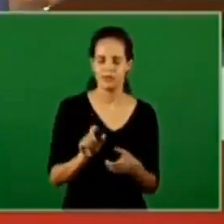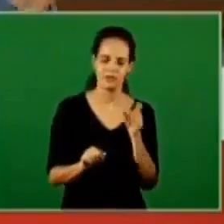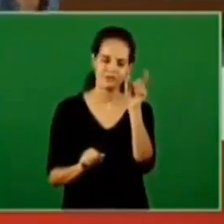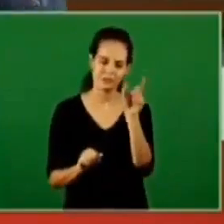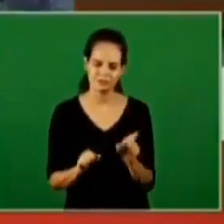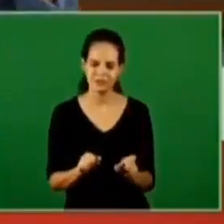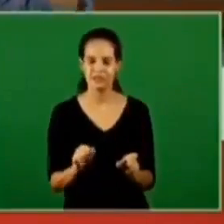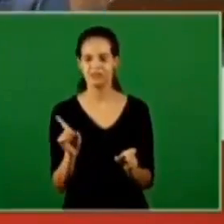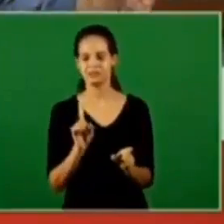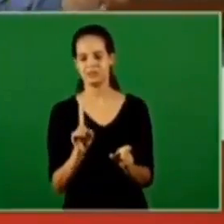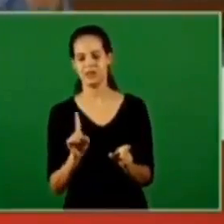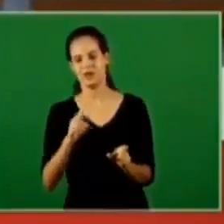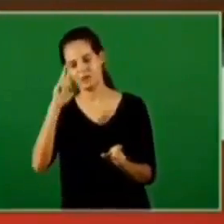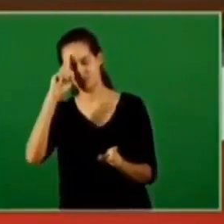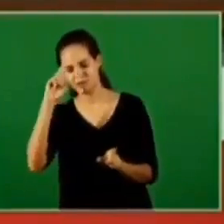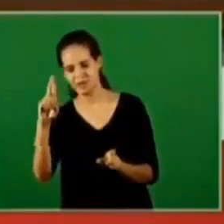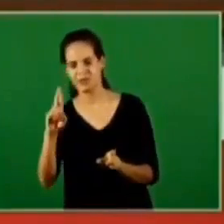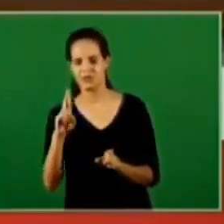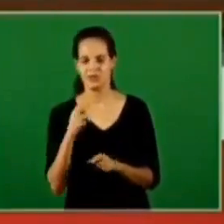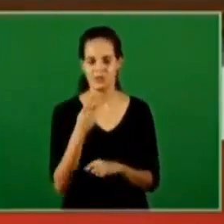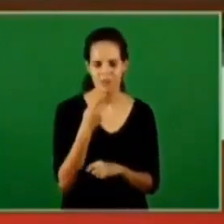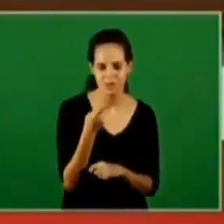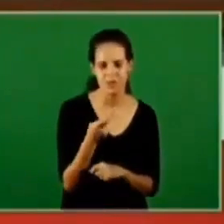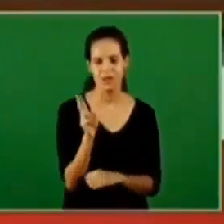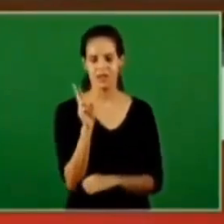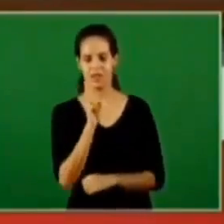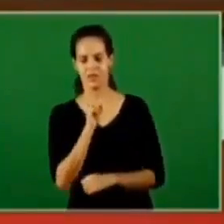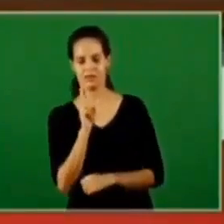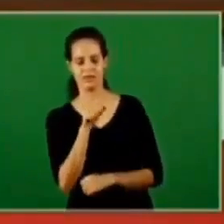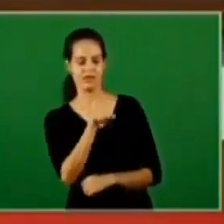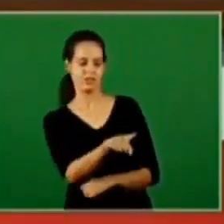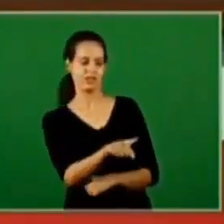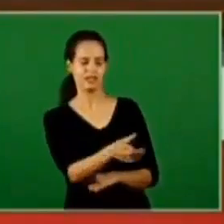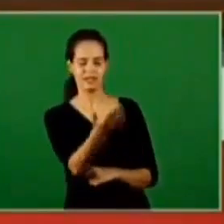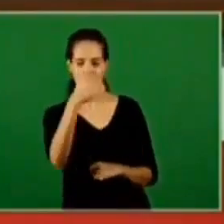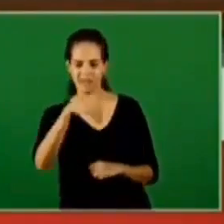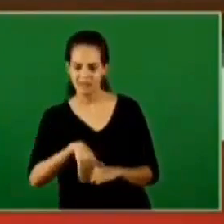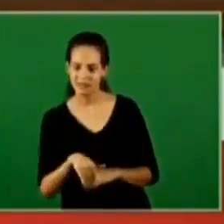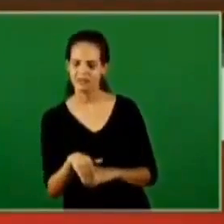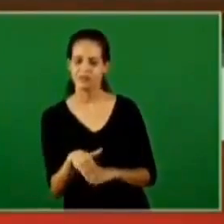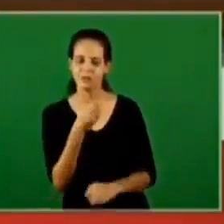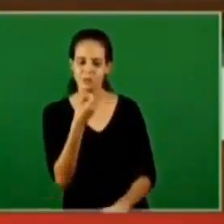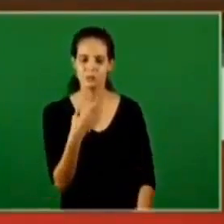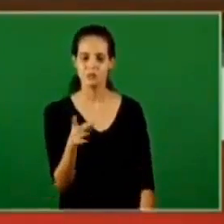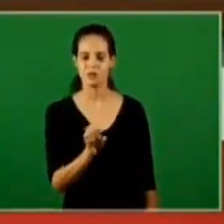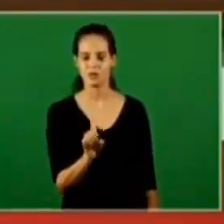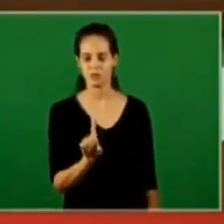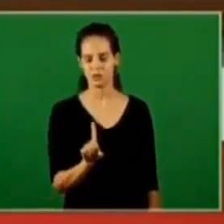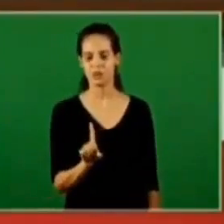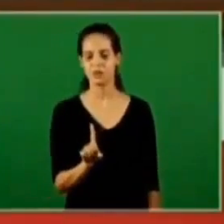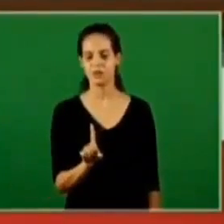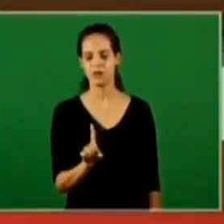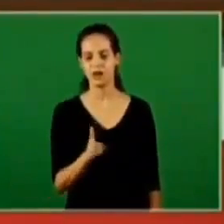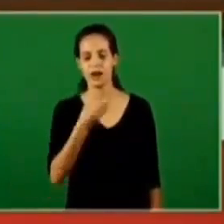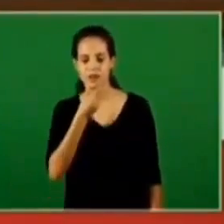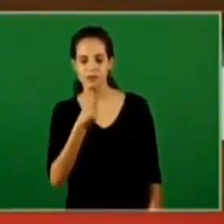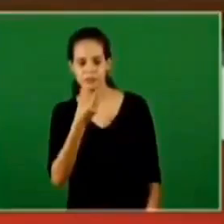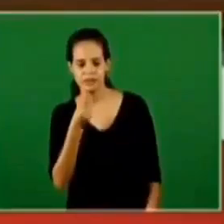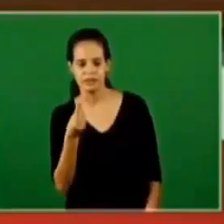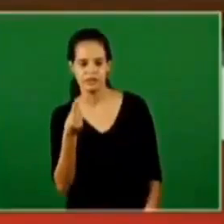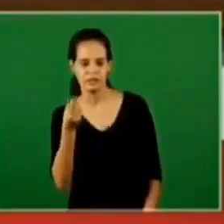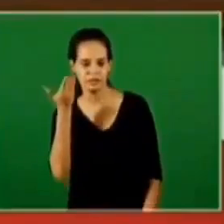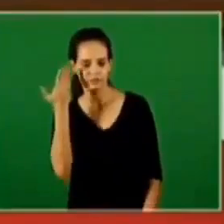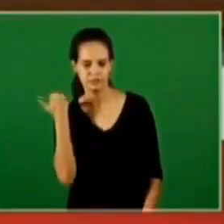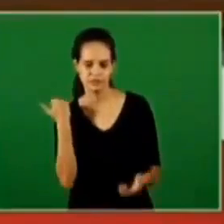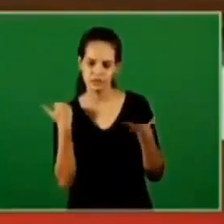this look like that, because you became like this. It was something new that everybody was doing. So we removed, and